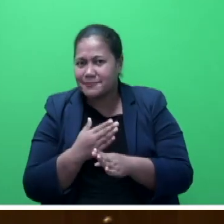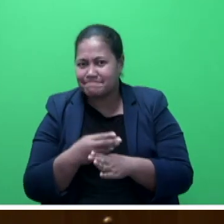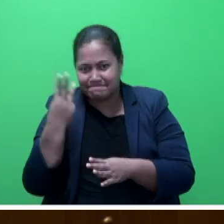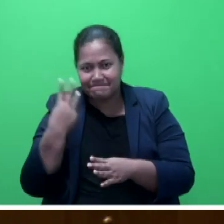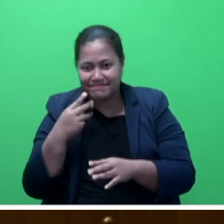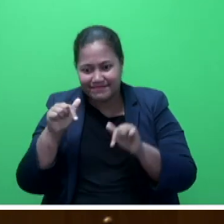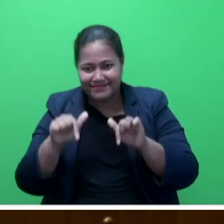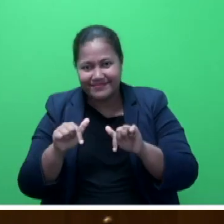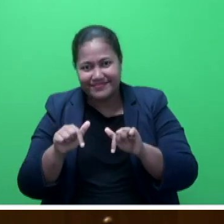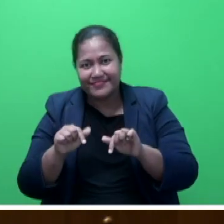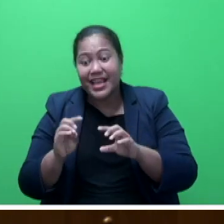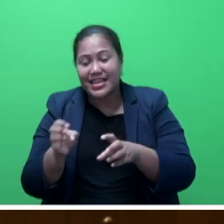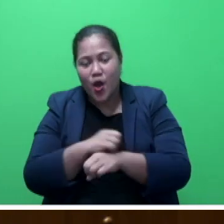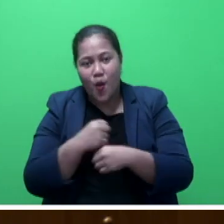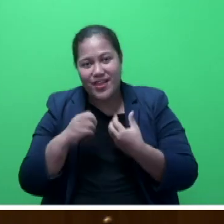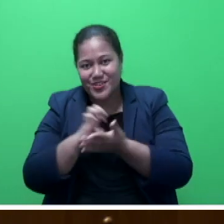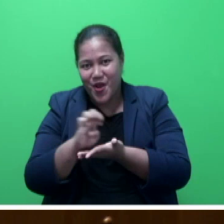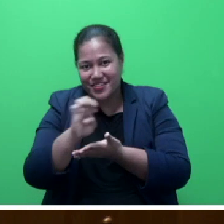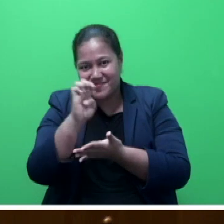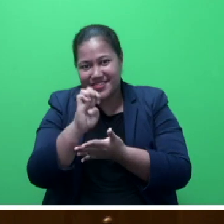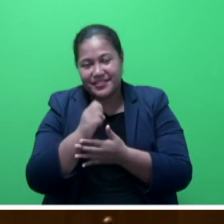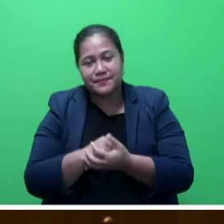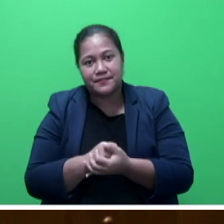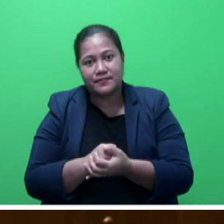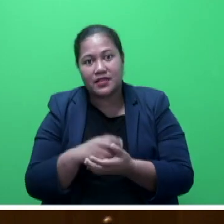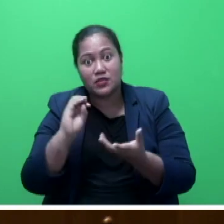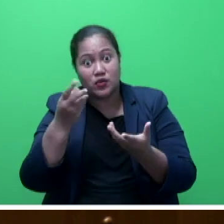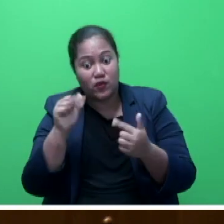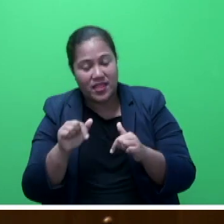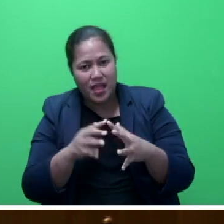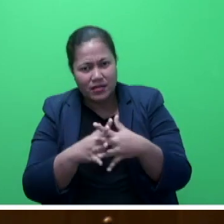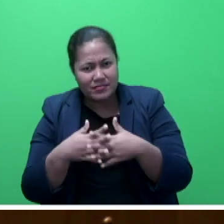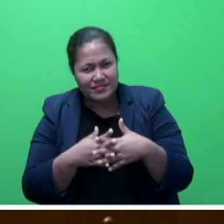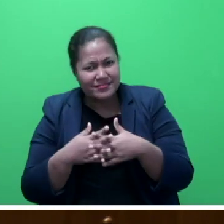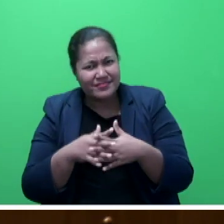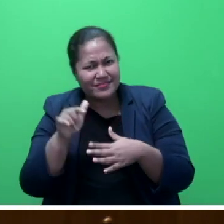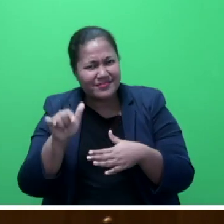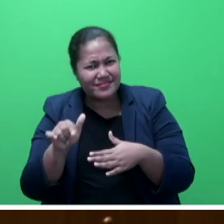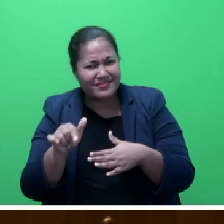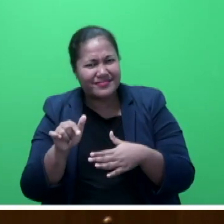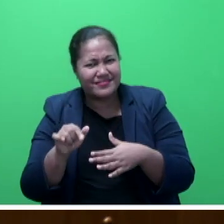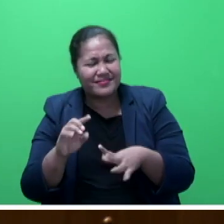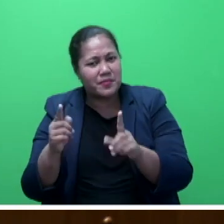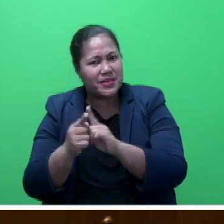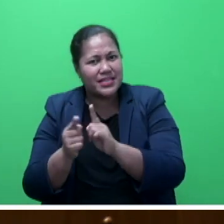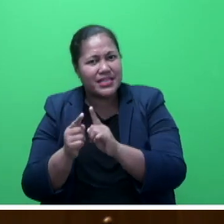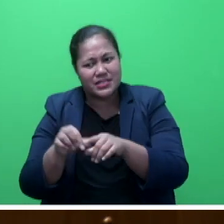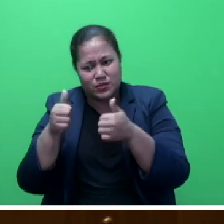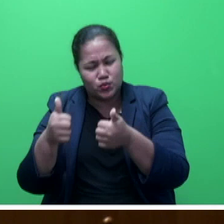industrialized and emerging economies. The renewed American commitment to the Paris Agreement is a very hopeful sign,